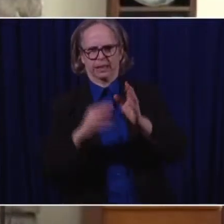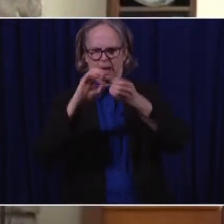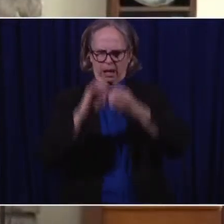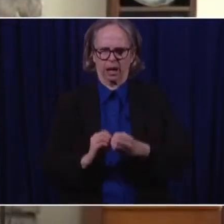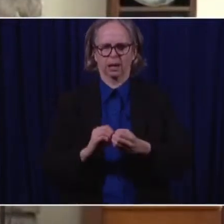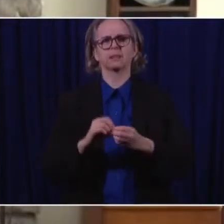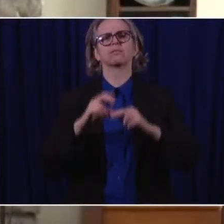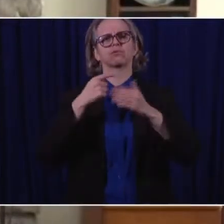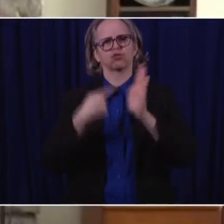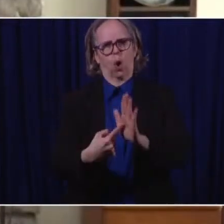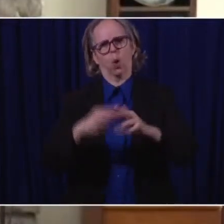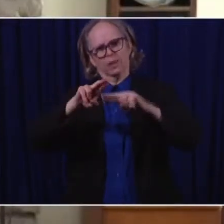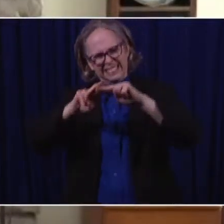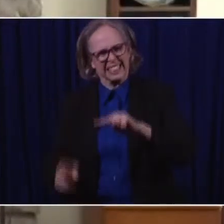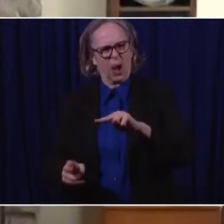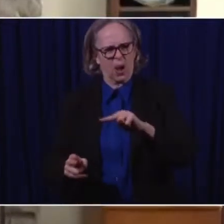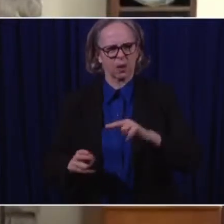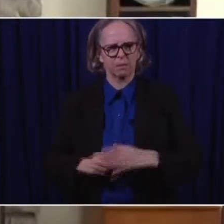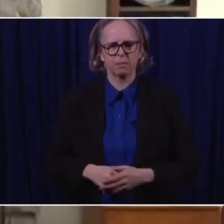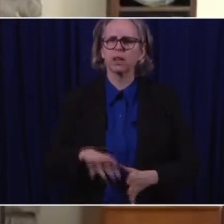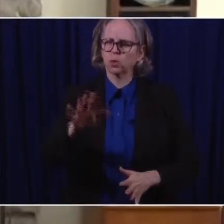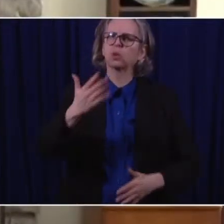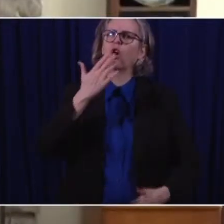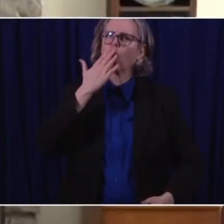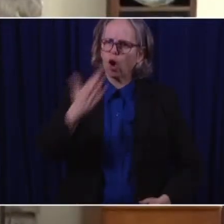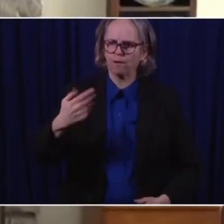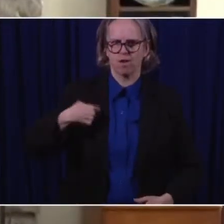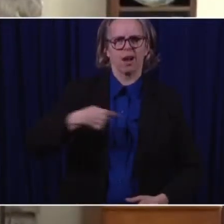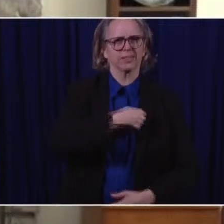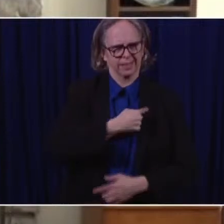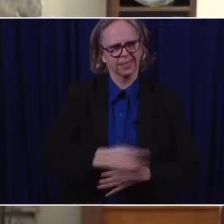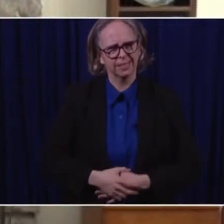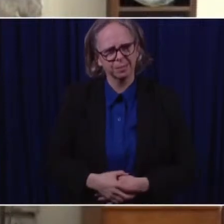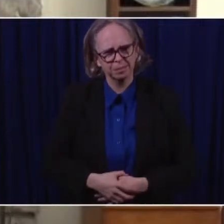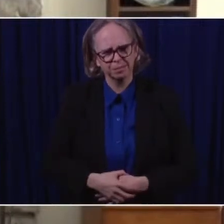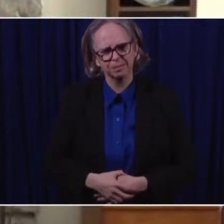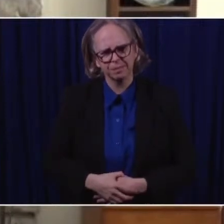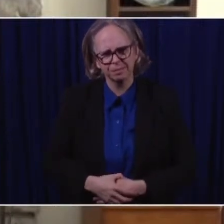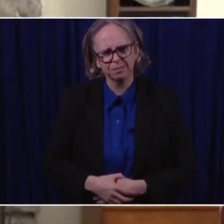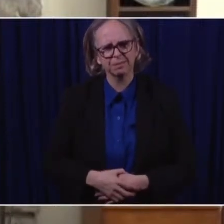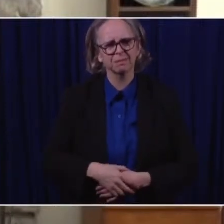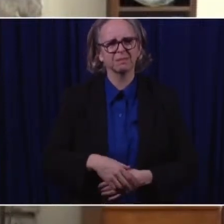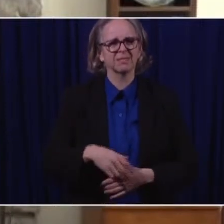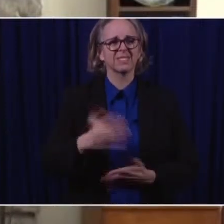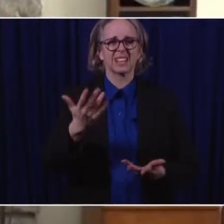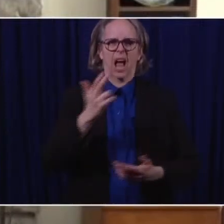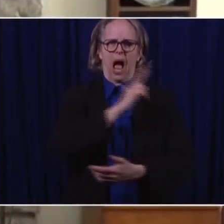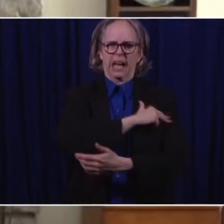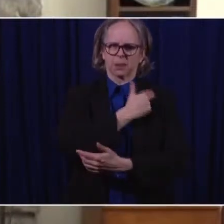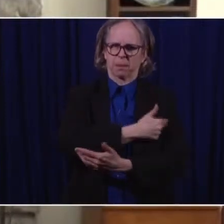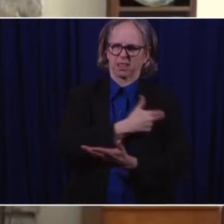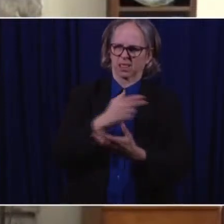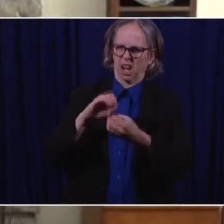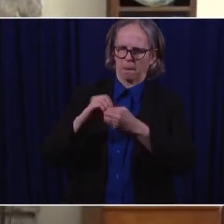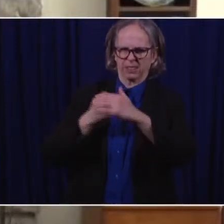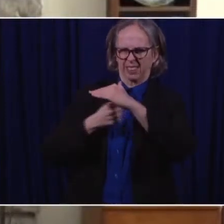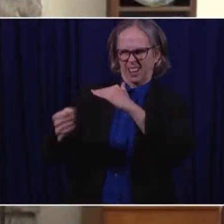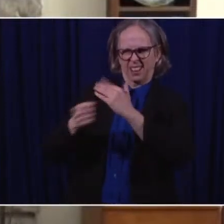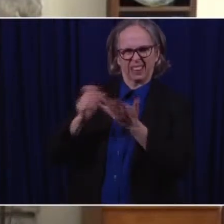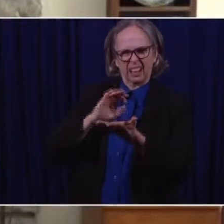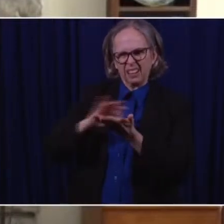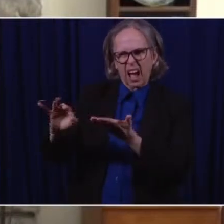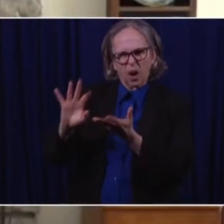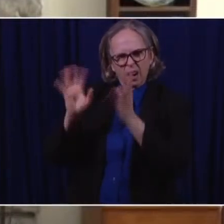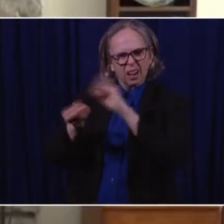that's a very good thing as we see. Now we're going to go look at the hospital slides, Eric, if we could do that. I guess you got them up there already.